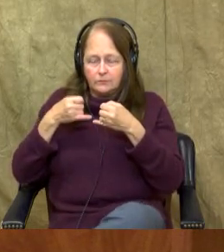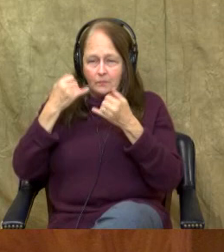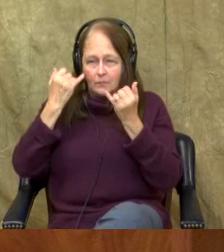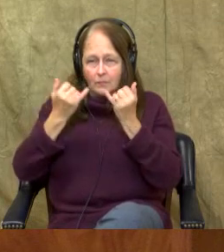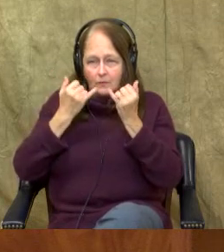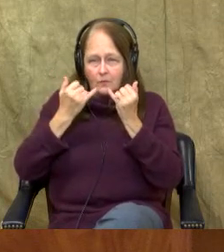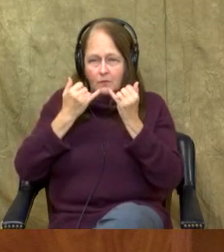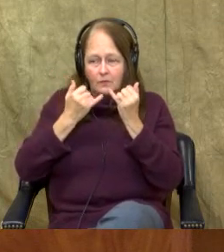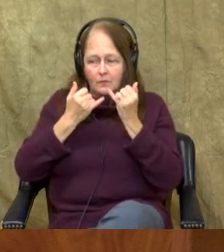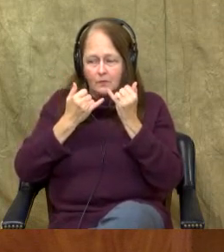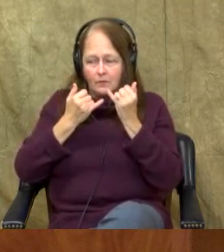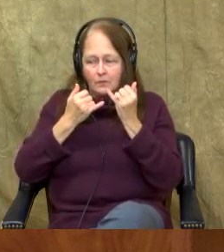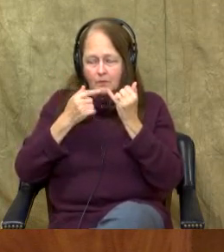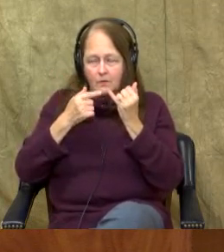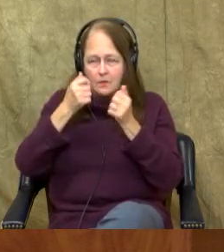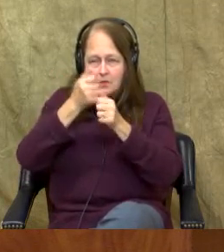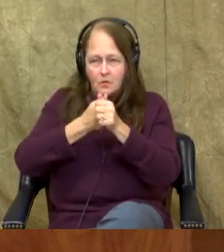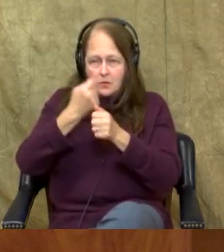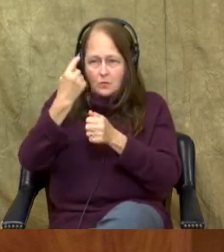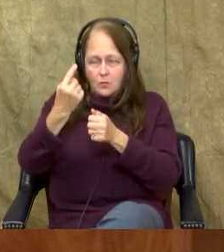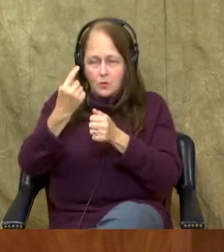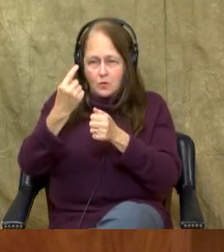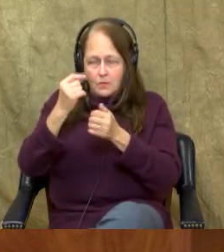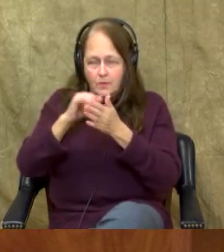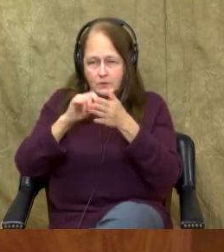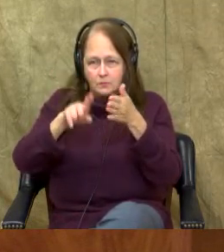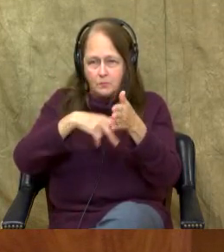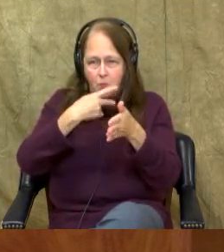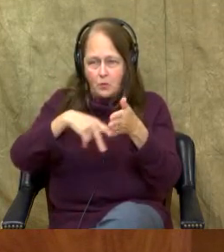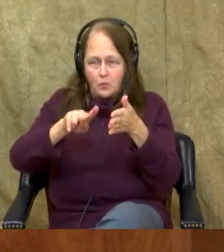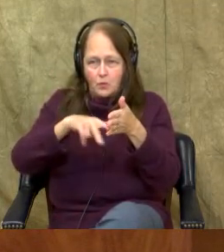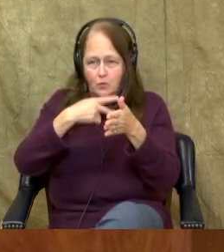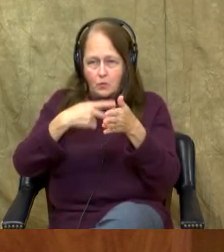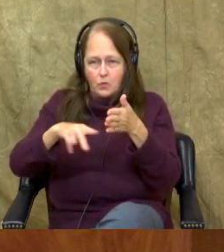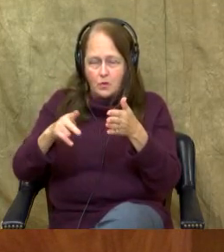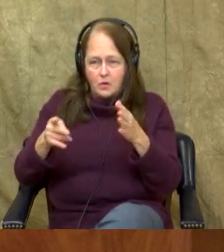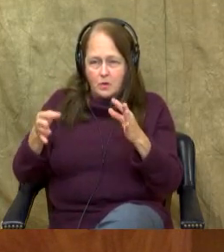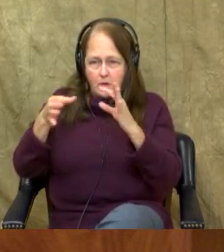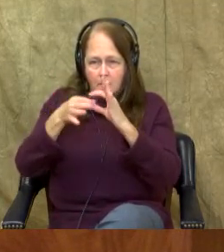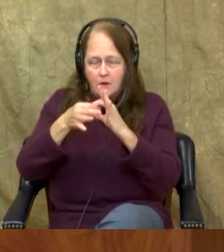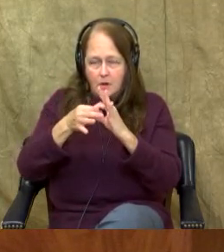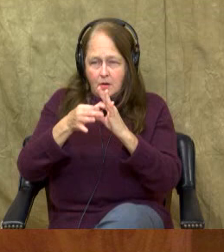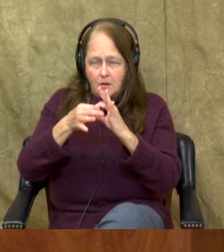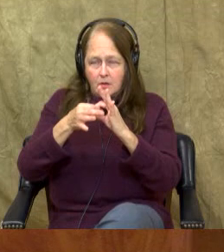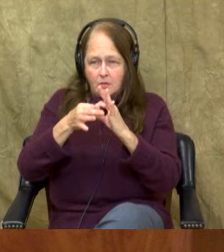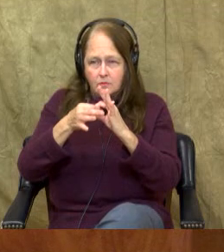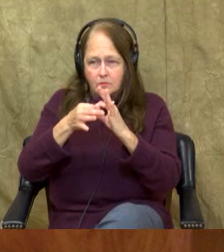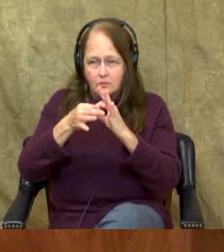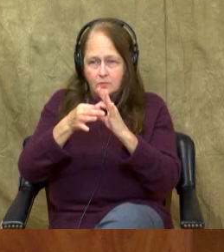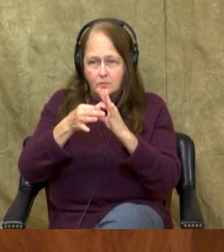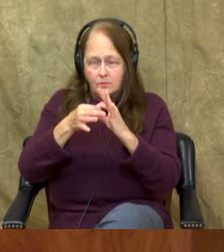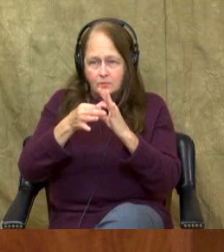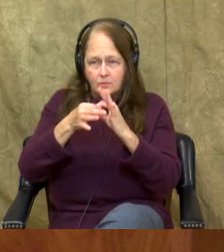Now, we can definitely say that everything in this poem connected. And it connected to fit the